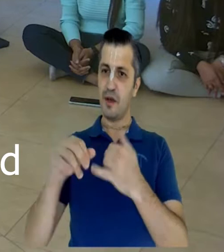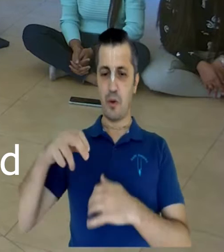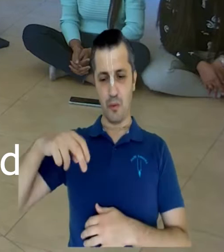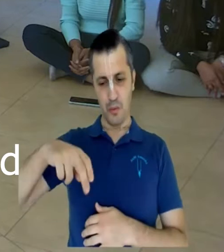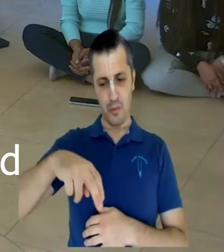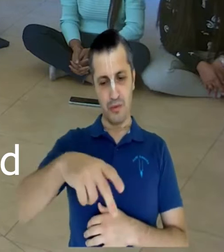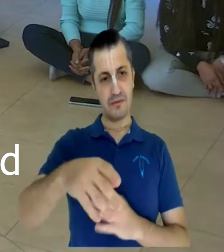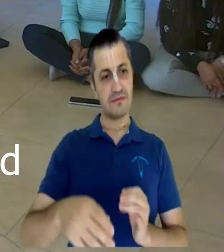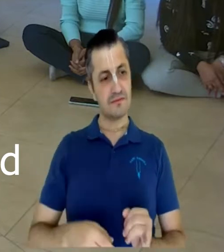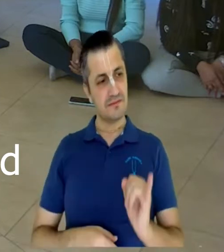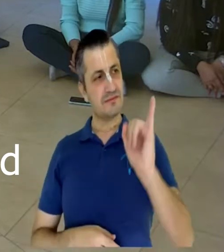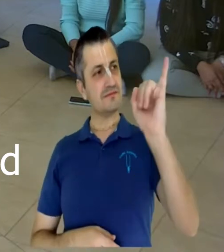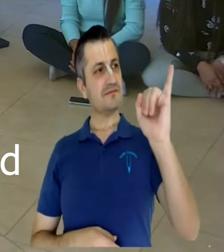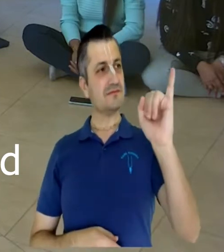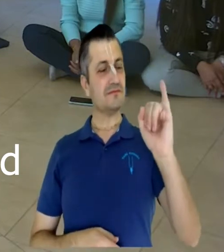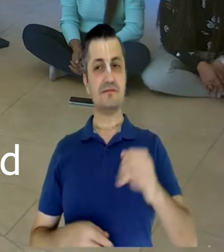Vallabha